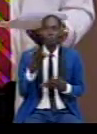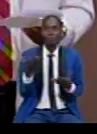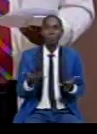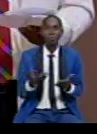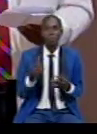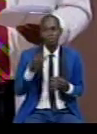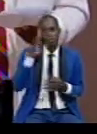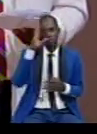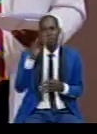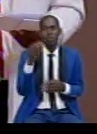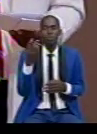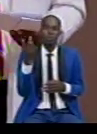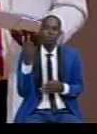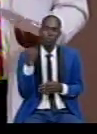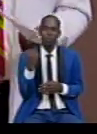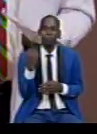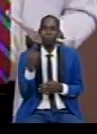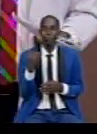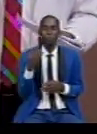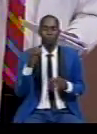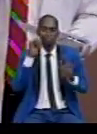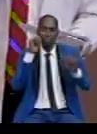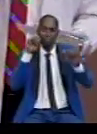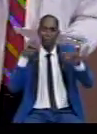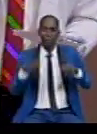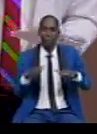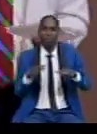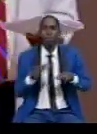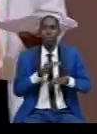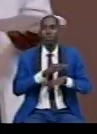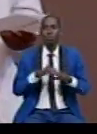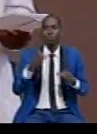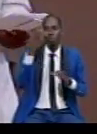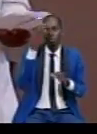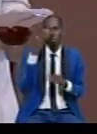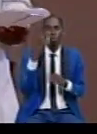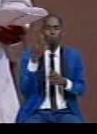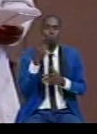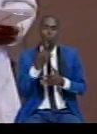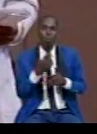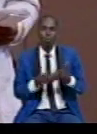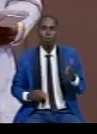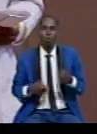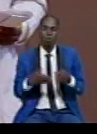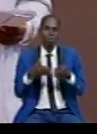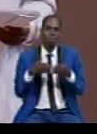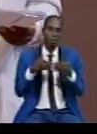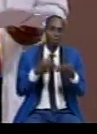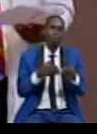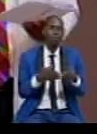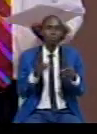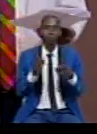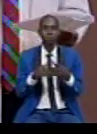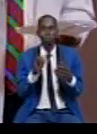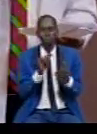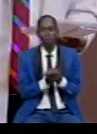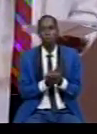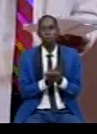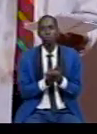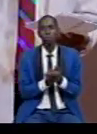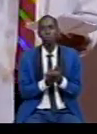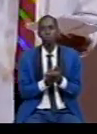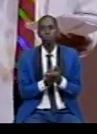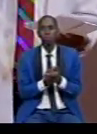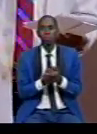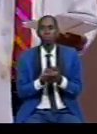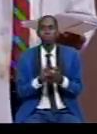a state of coma. Although she didn't tell us exactly what was the primary cause of the